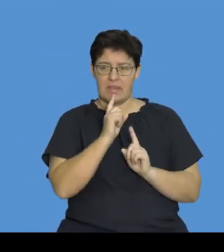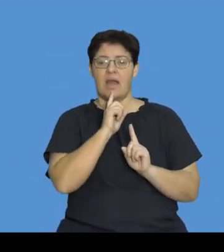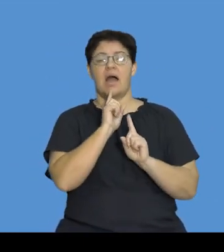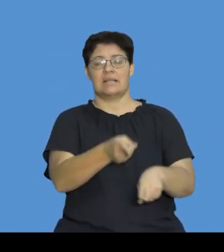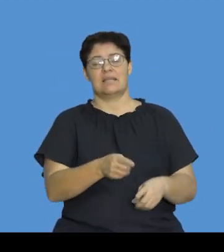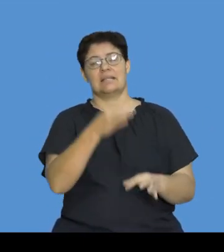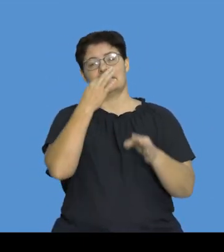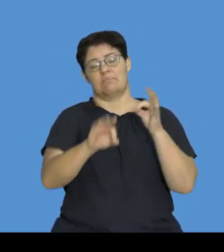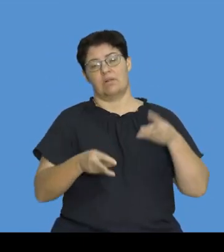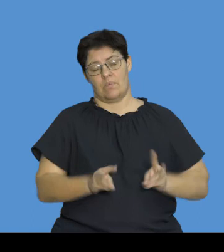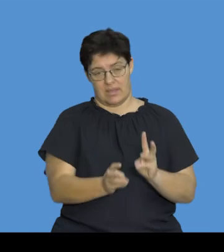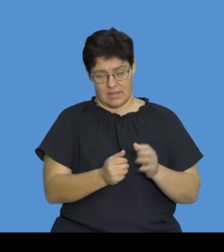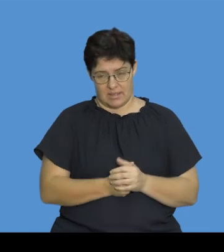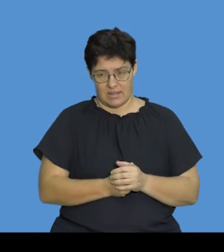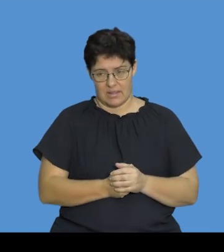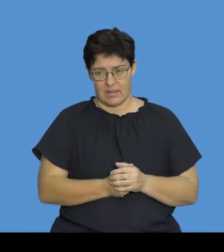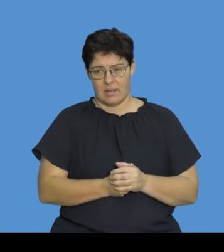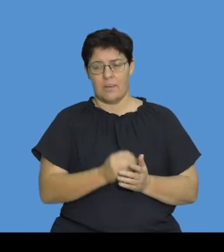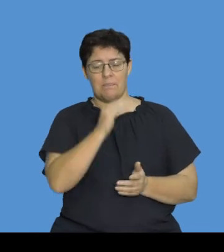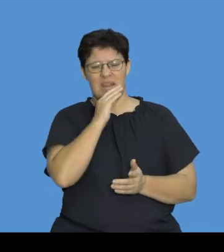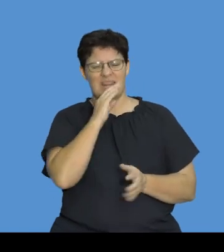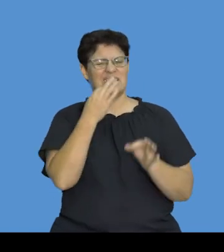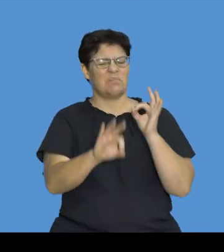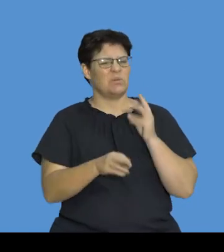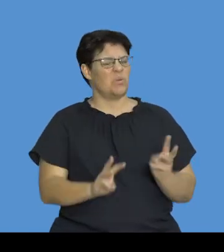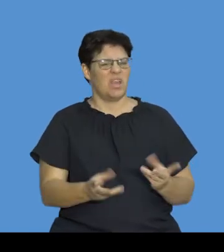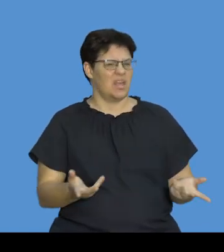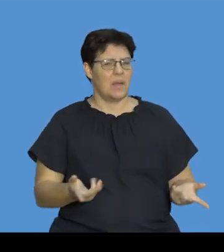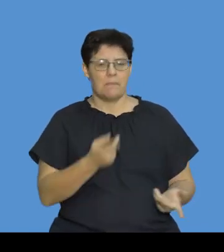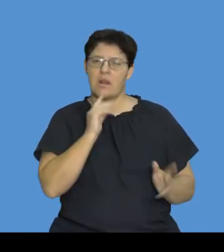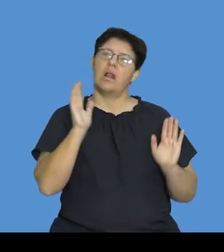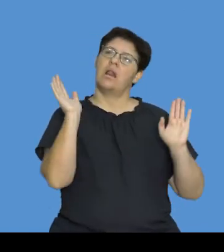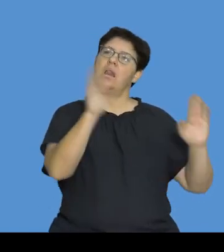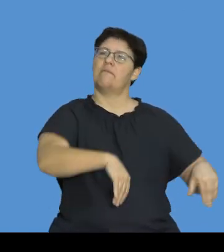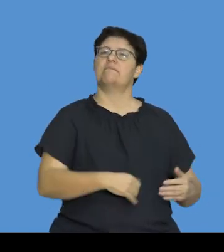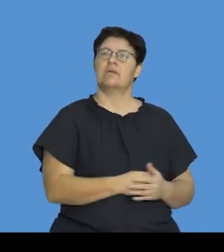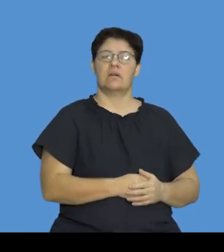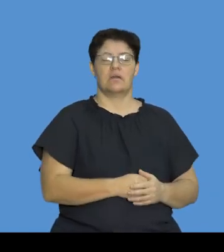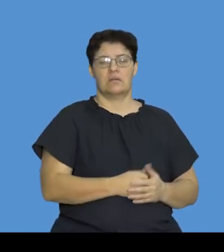the simplest form. Meaning simplest form, you can't just leave your answers as